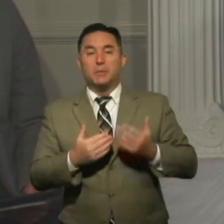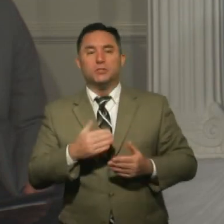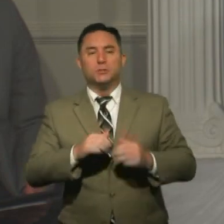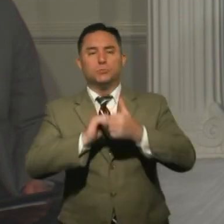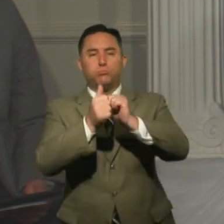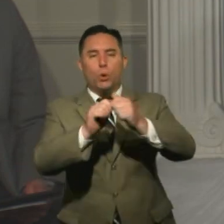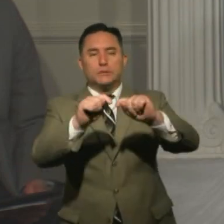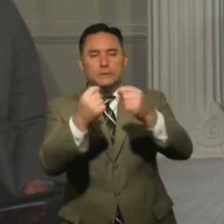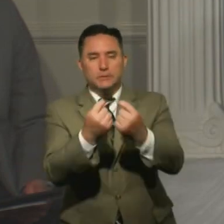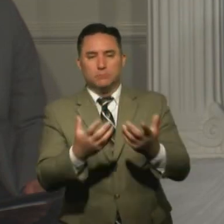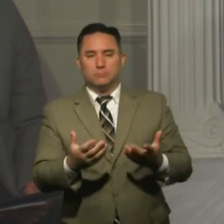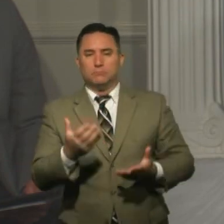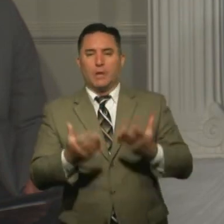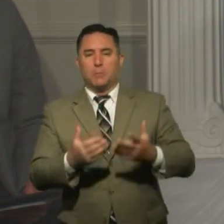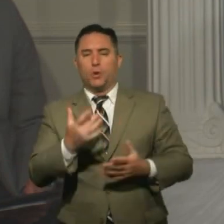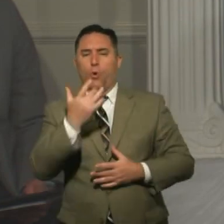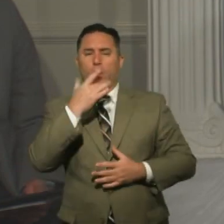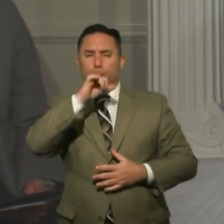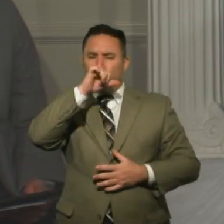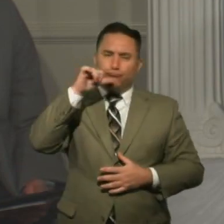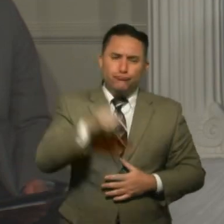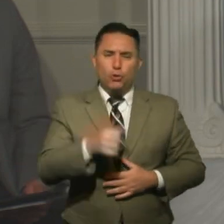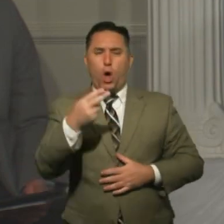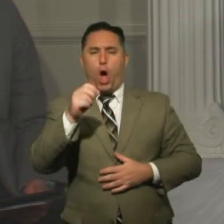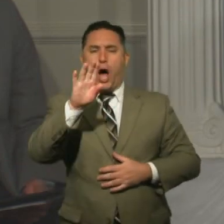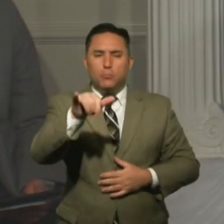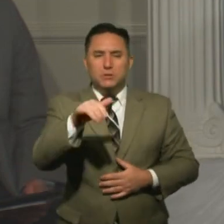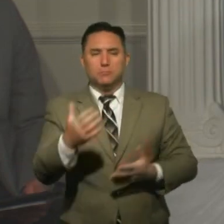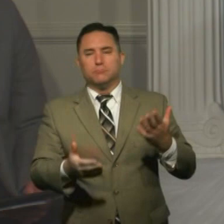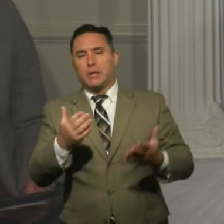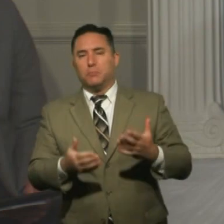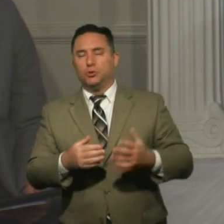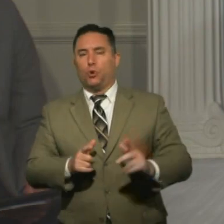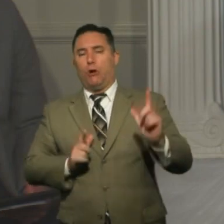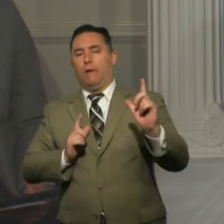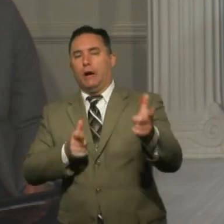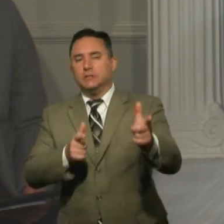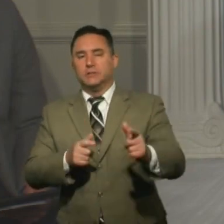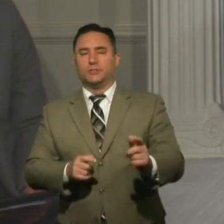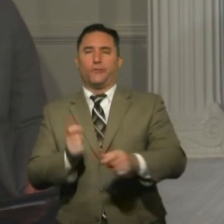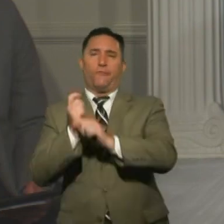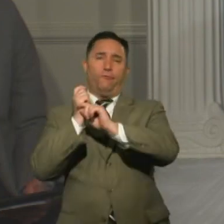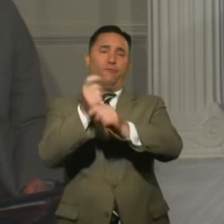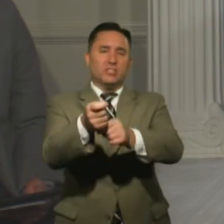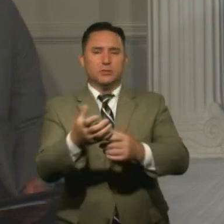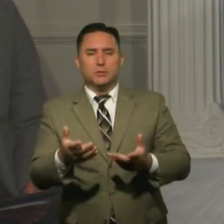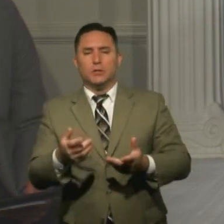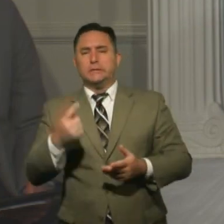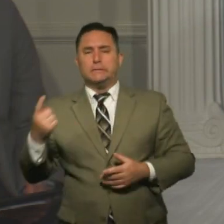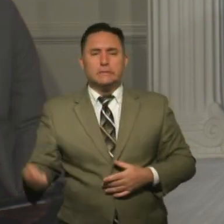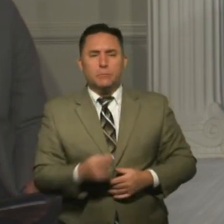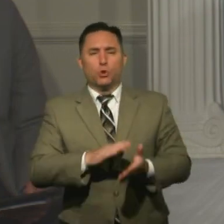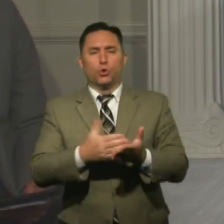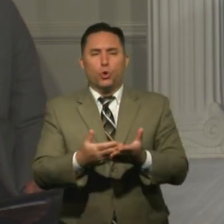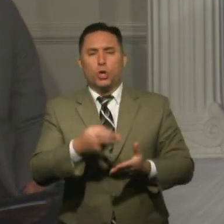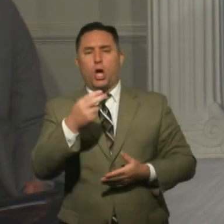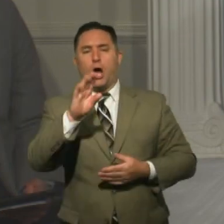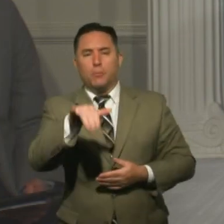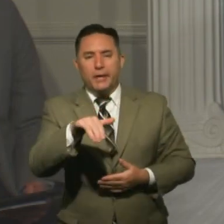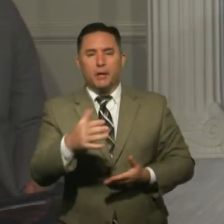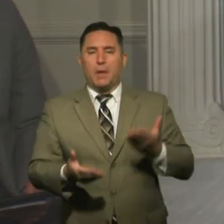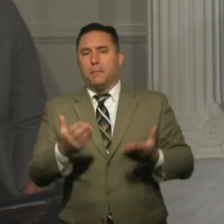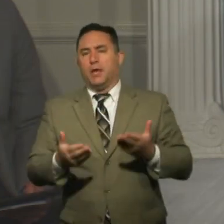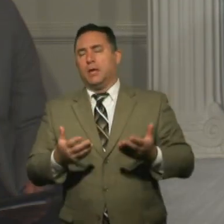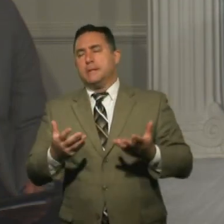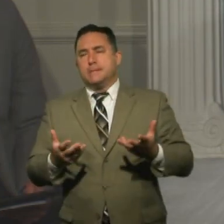sports team, maybe it's a favorite hobby, maybe it's a hunting or fishing, maybe it's some sort of a cooking hobby, Maybe